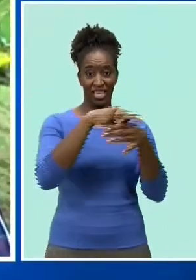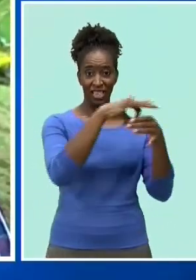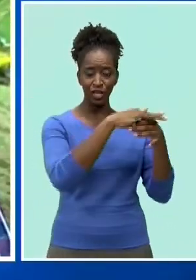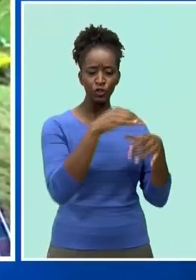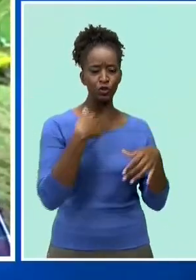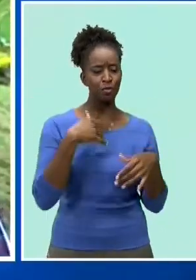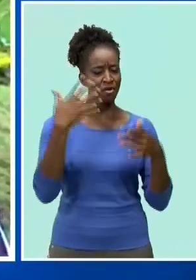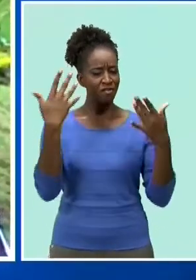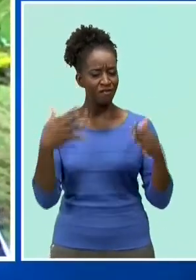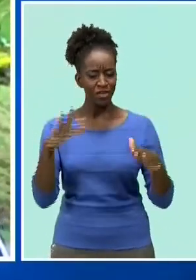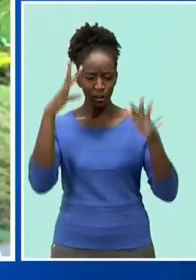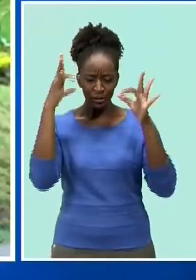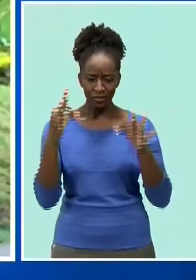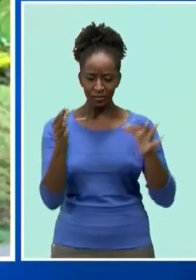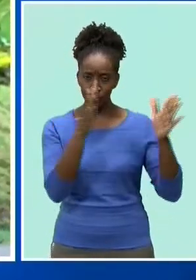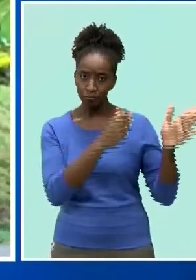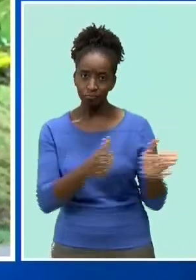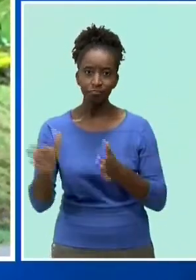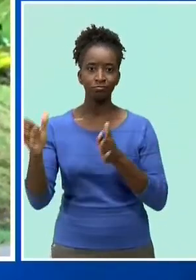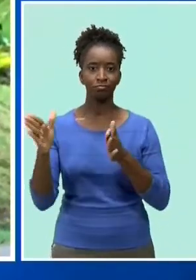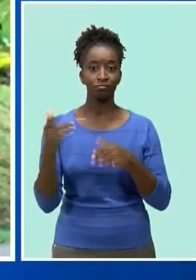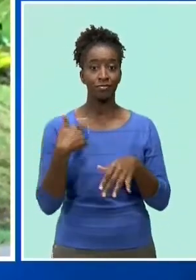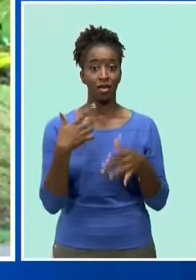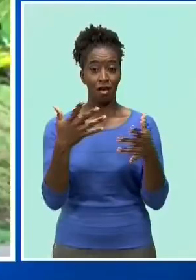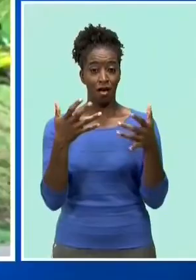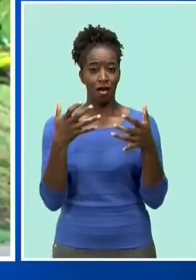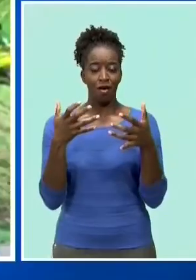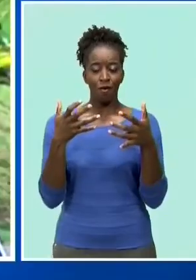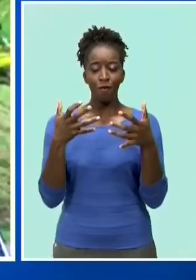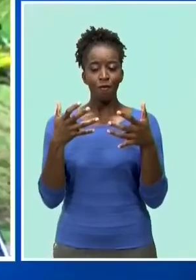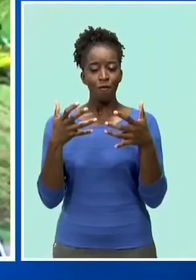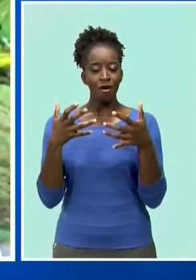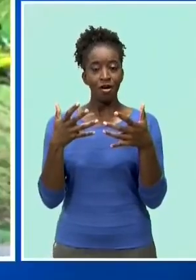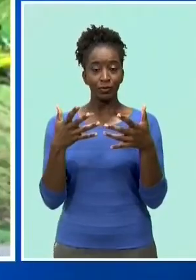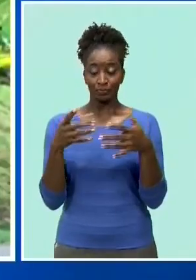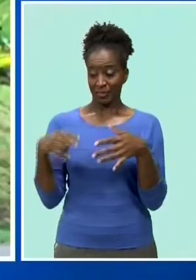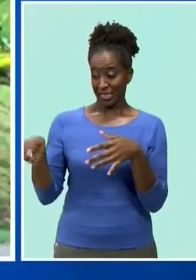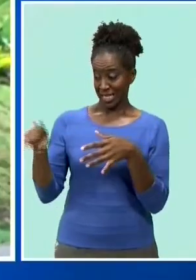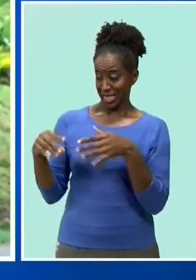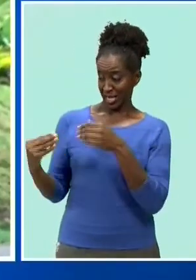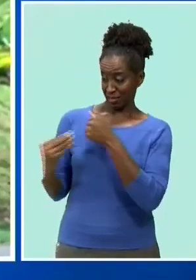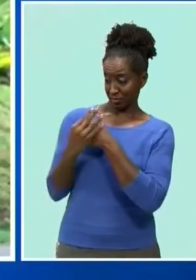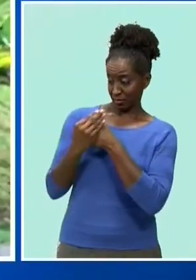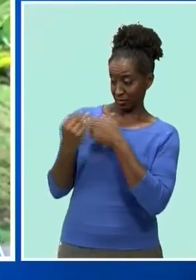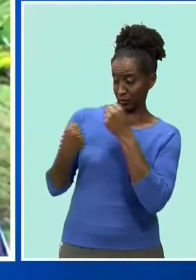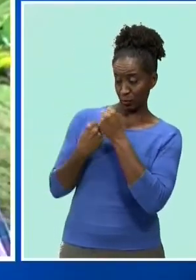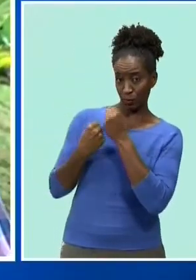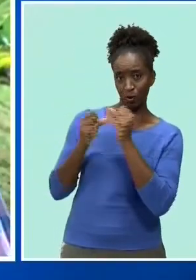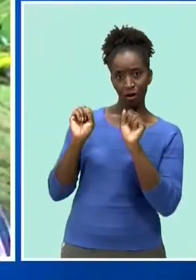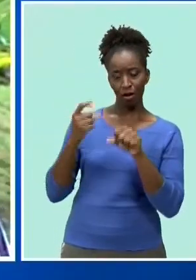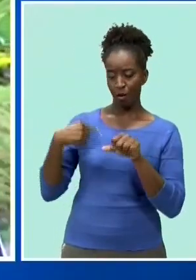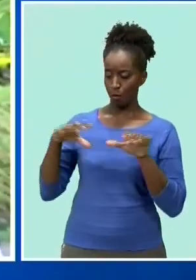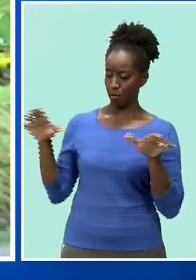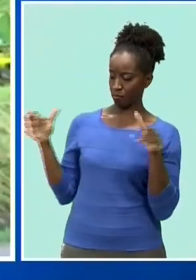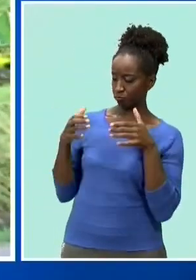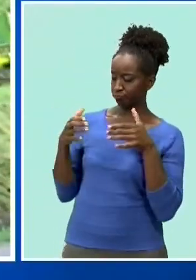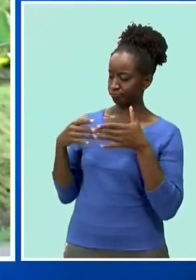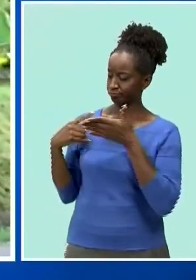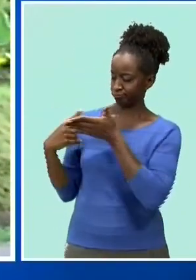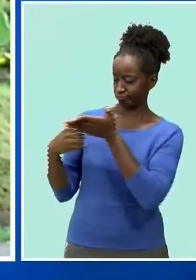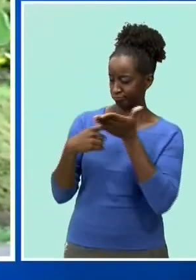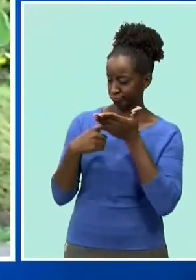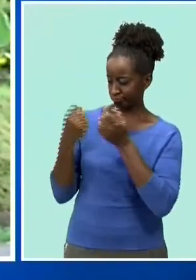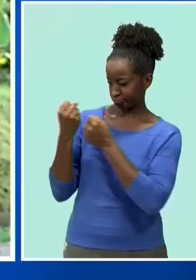like to ensure that when my counselors come through with me, that we can all sit together and work together